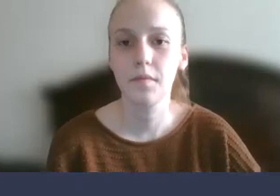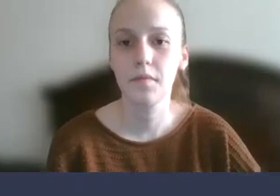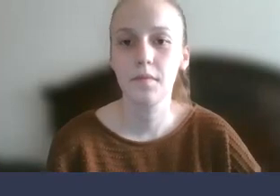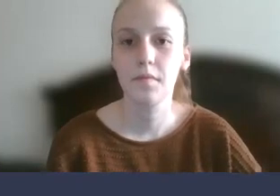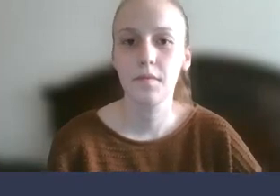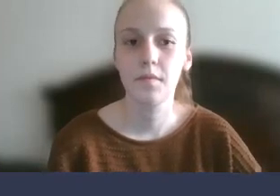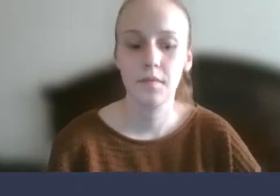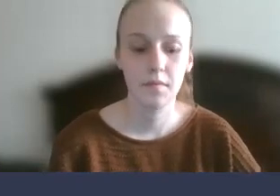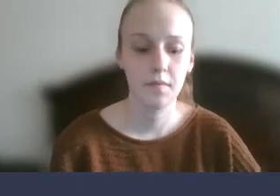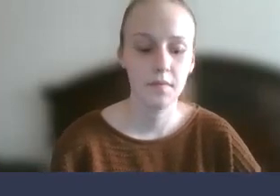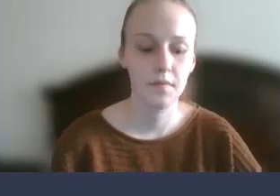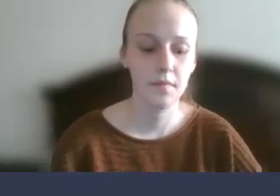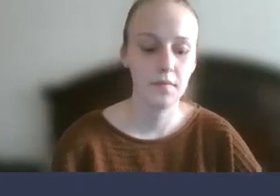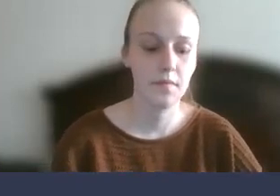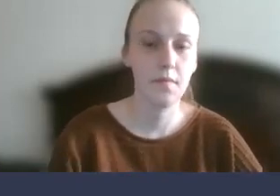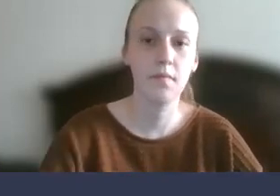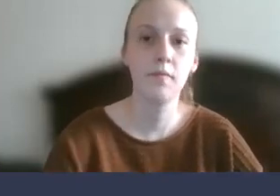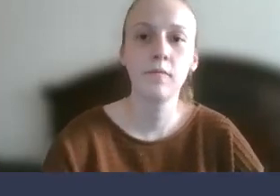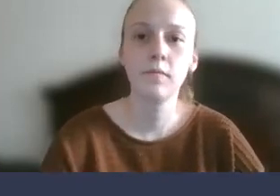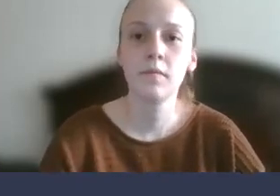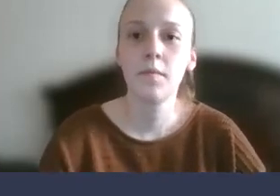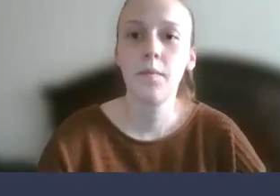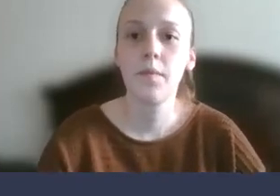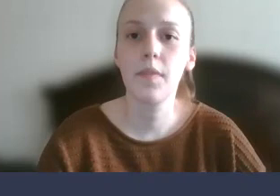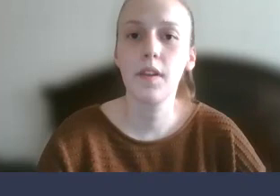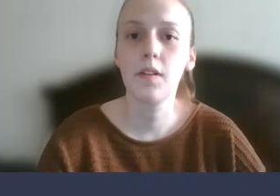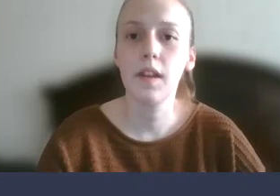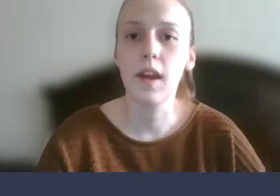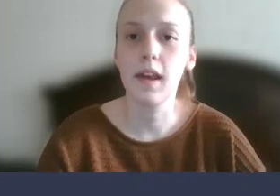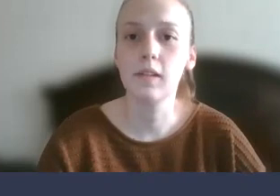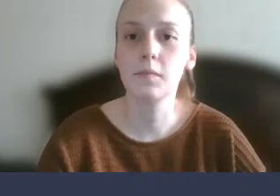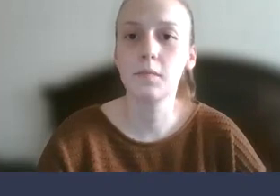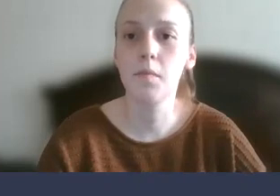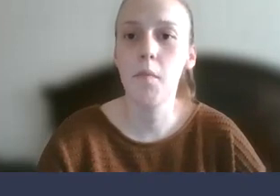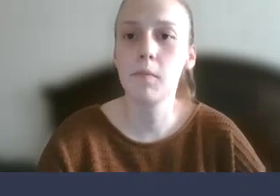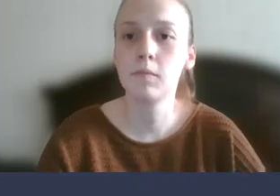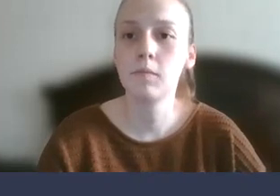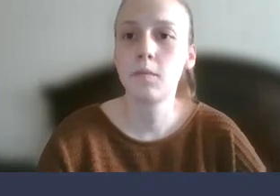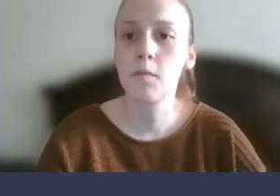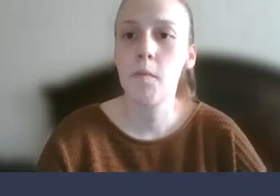Okay.